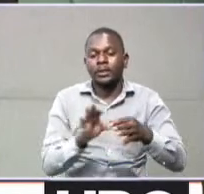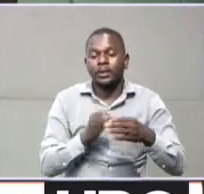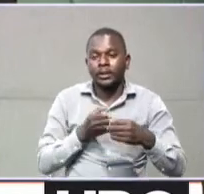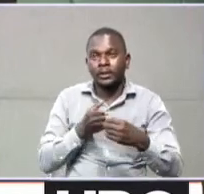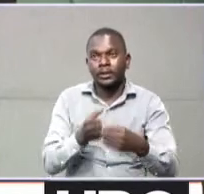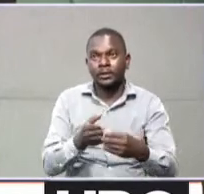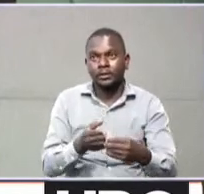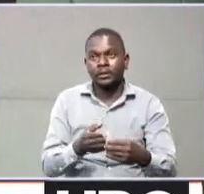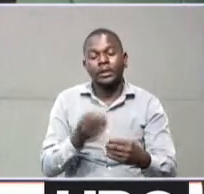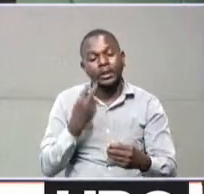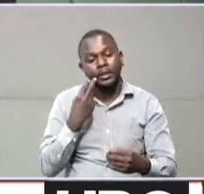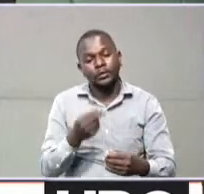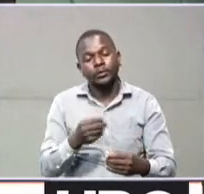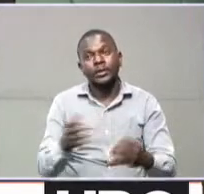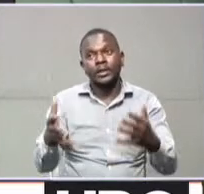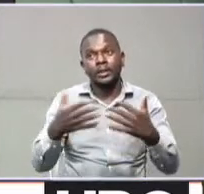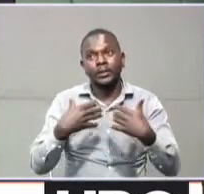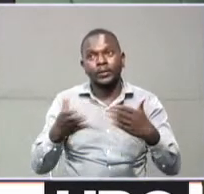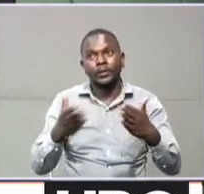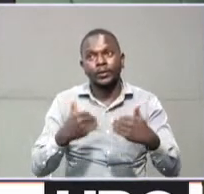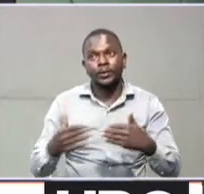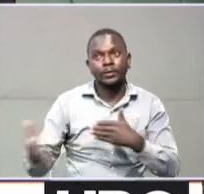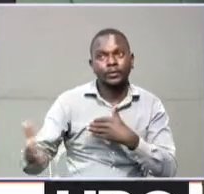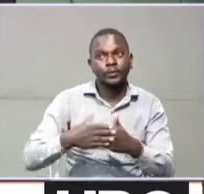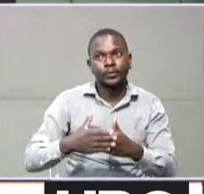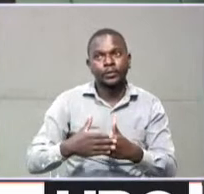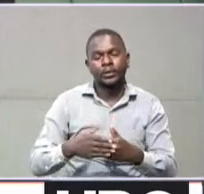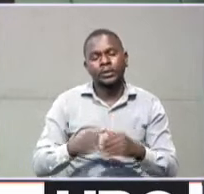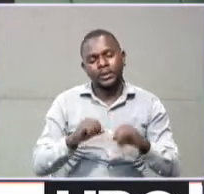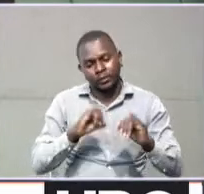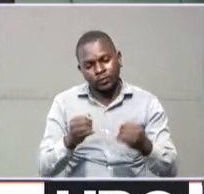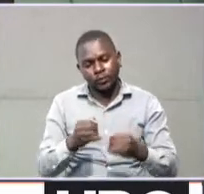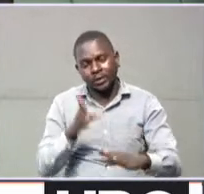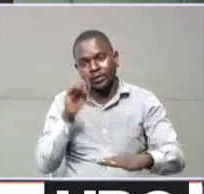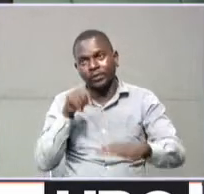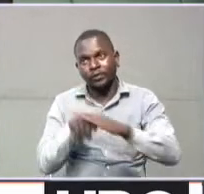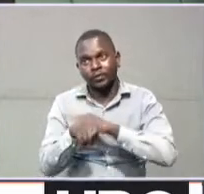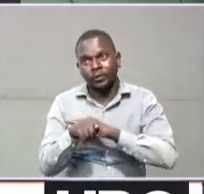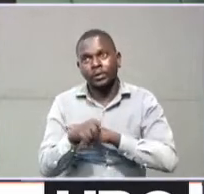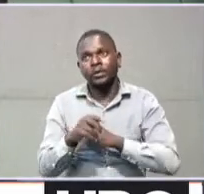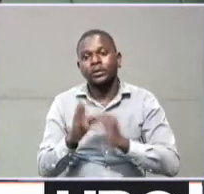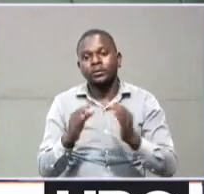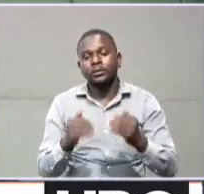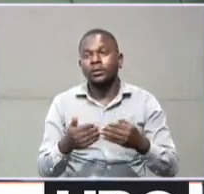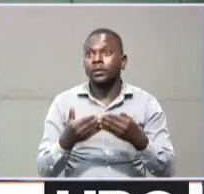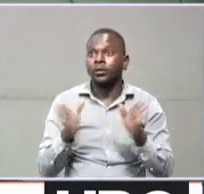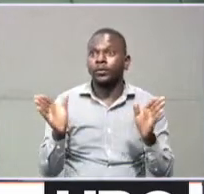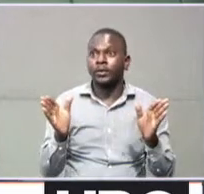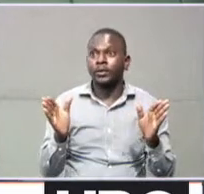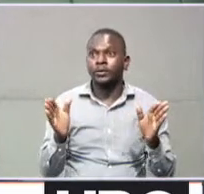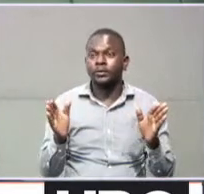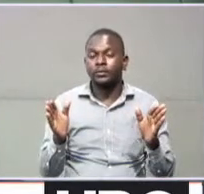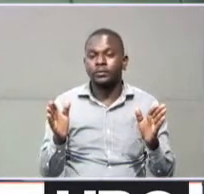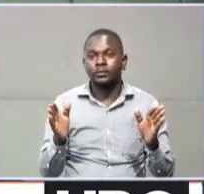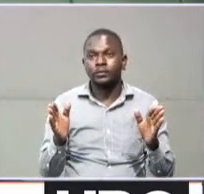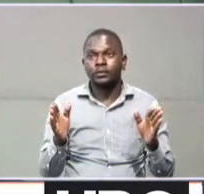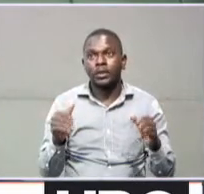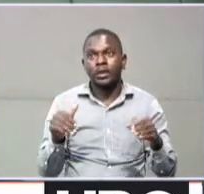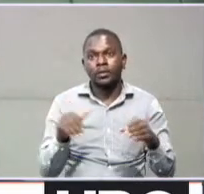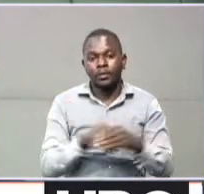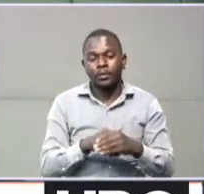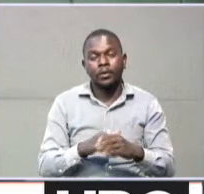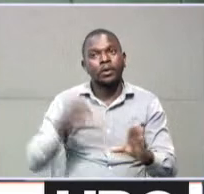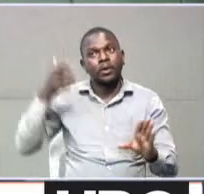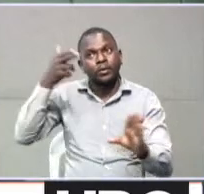i found the gates closed and as i was fidgeting to ensure that they are open members of the